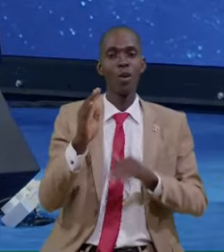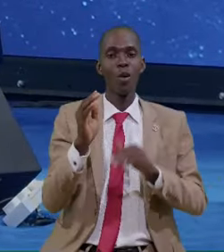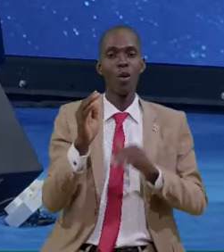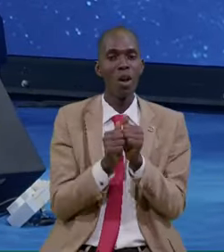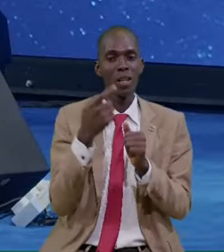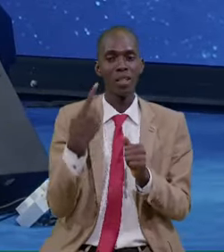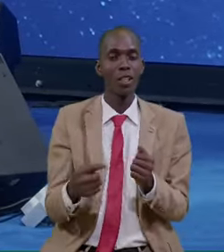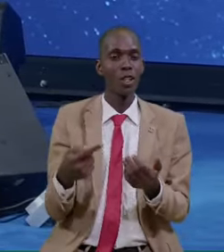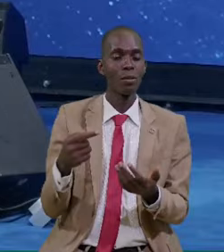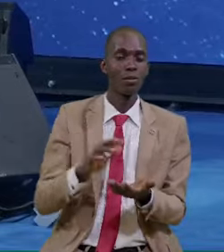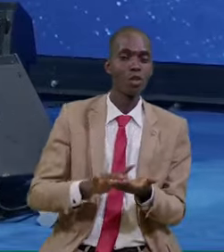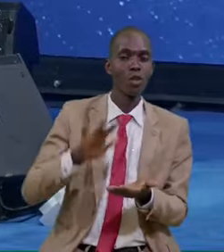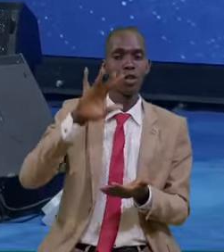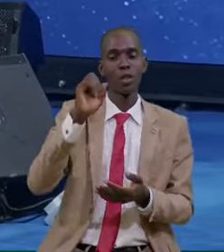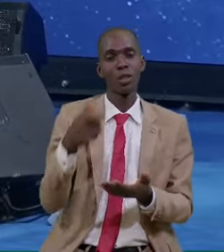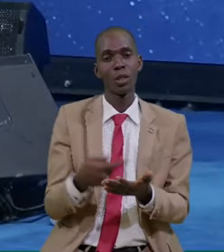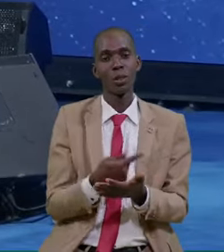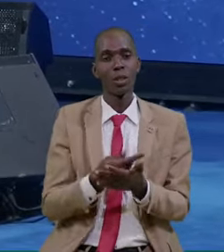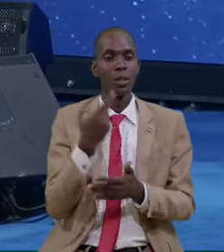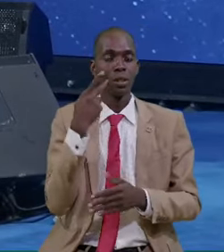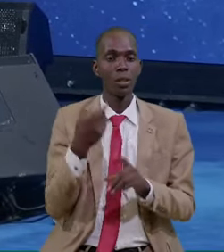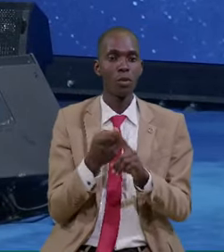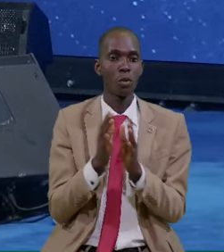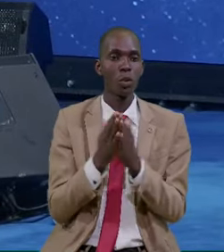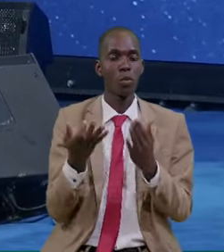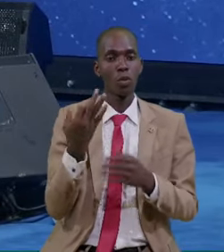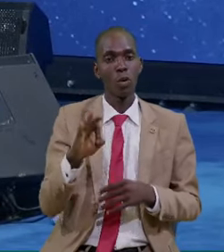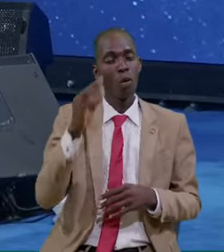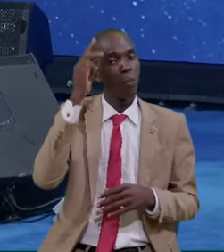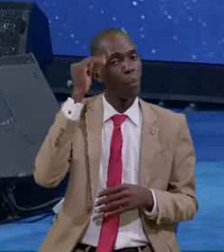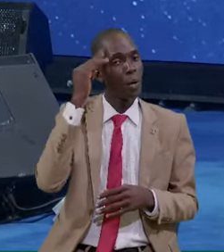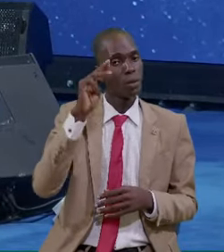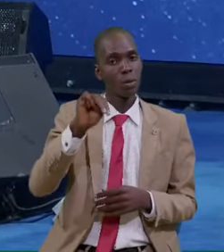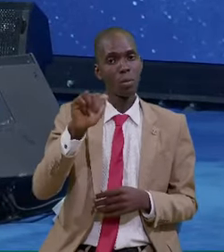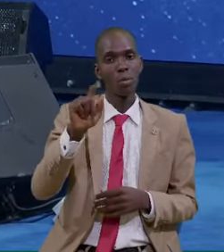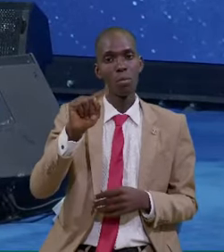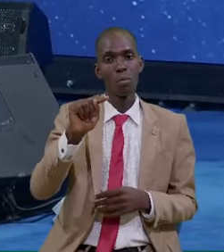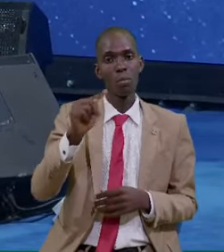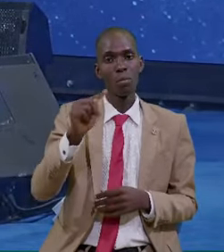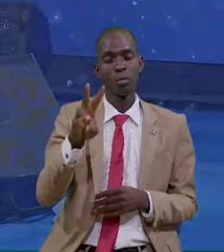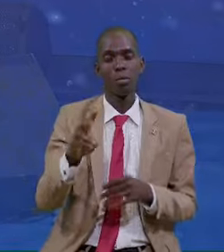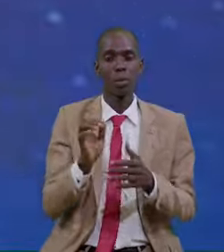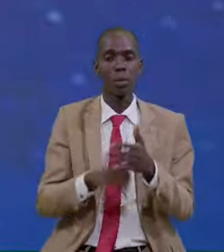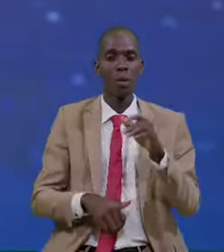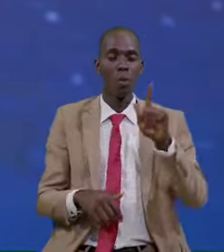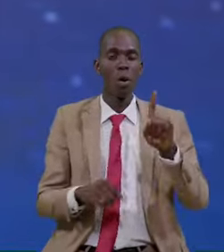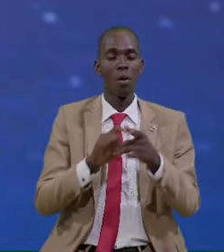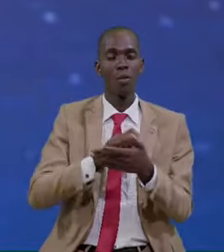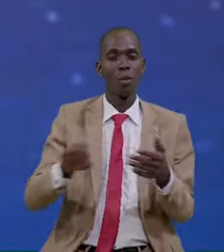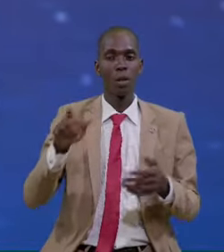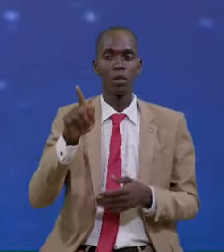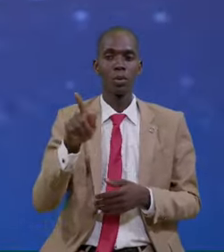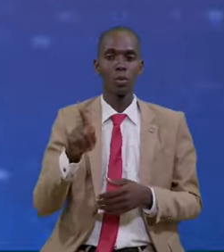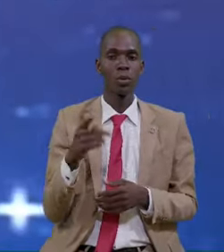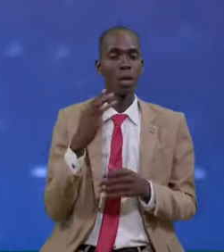glorious gospel. We're looking at Matthew chapter 1, verse 21. And she shall bring forth